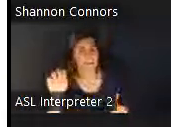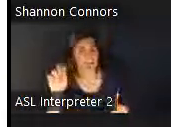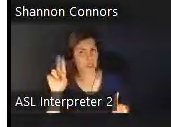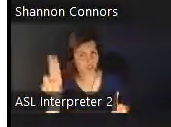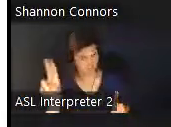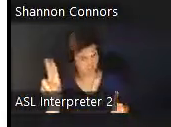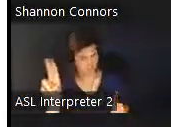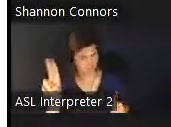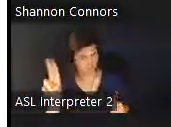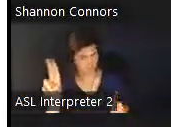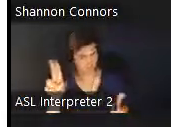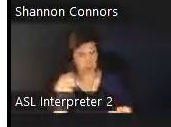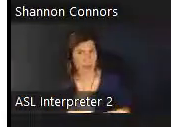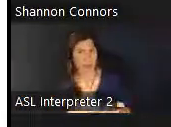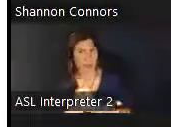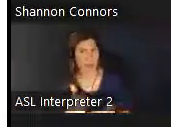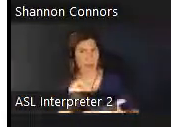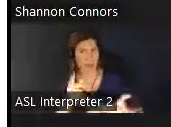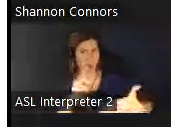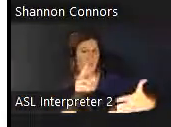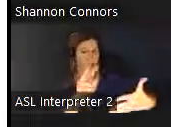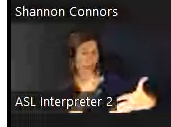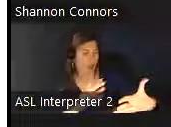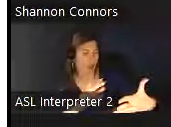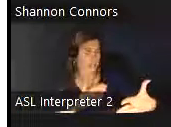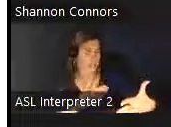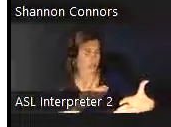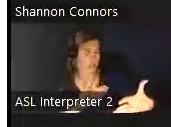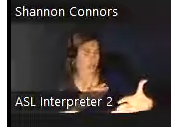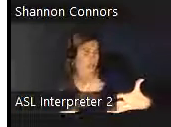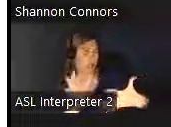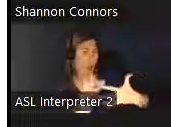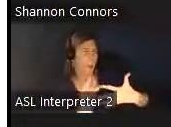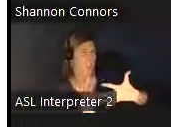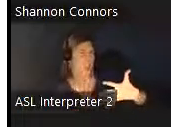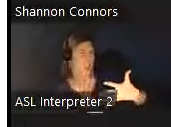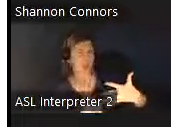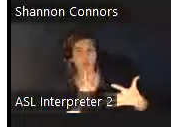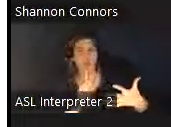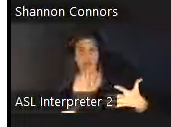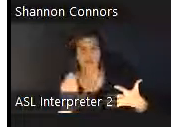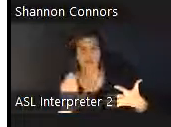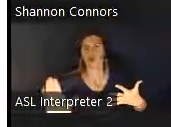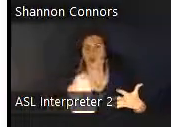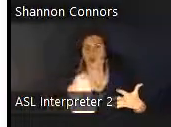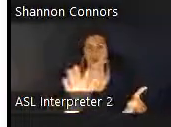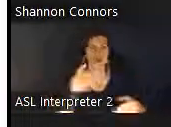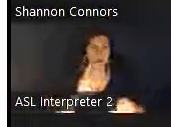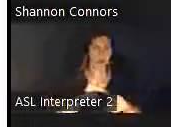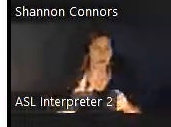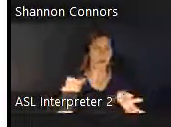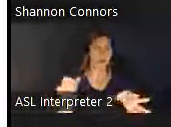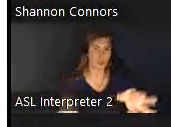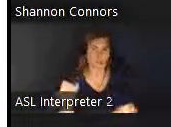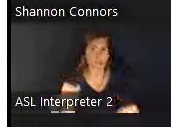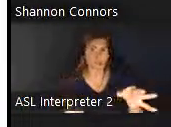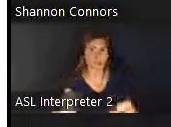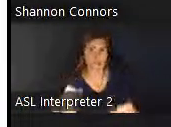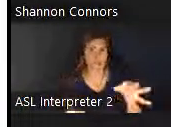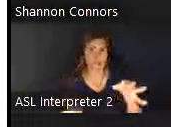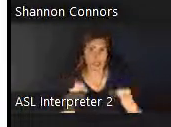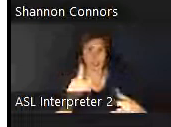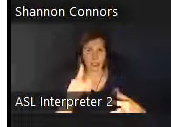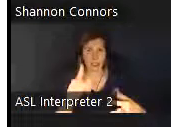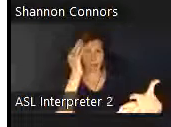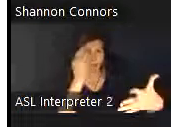you understand your possibilities, but really it's on your professional judgment and expertise as a wildlife manager to pick